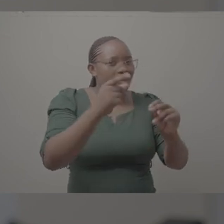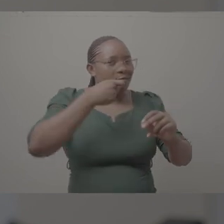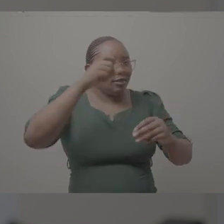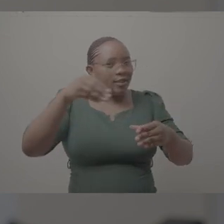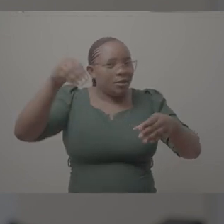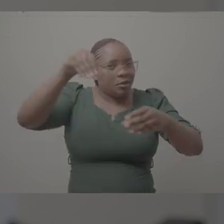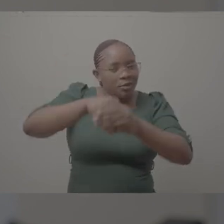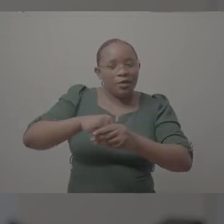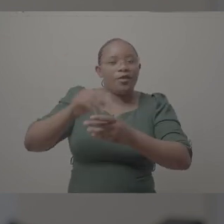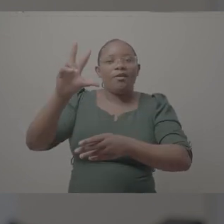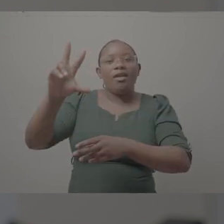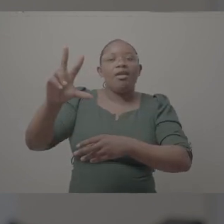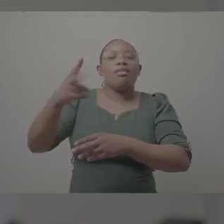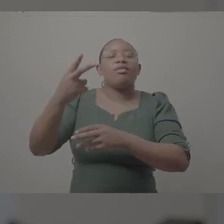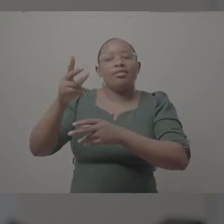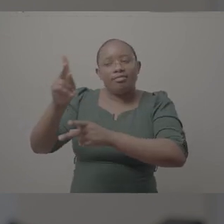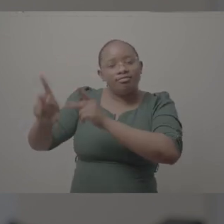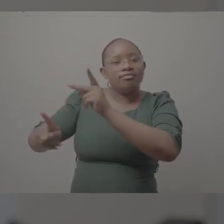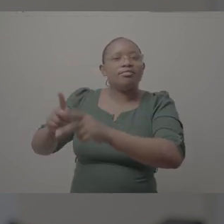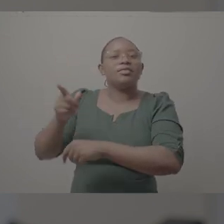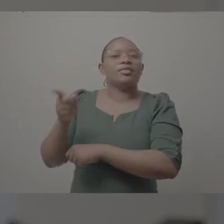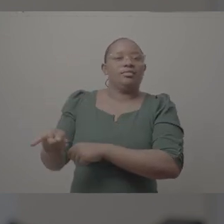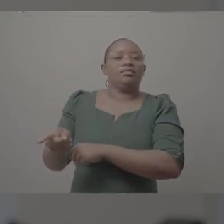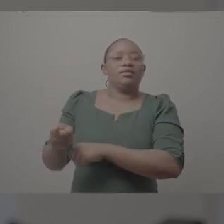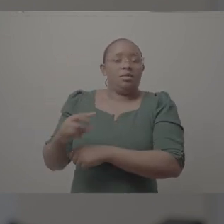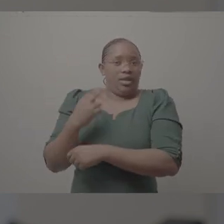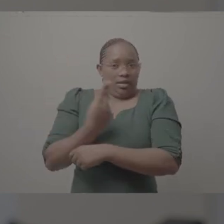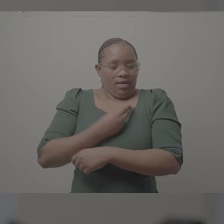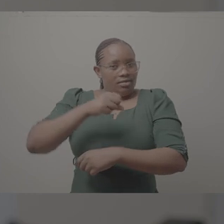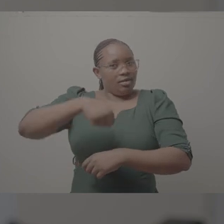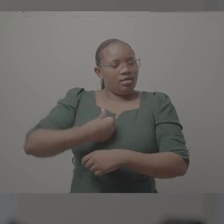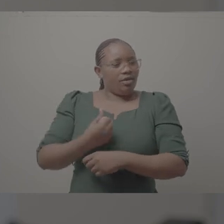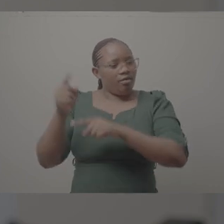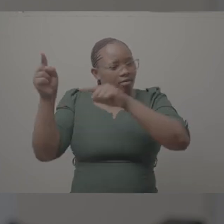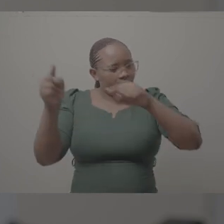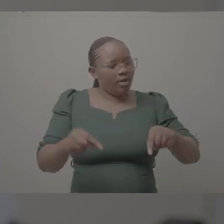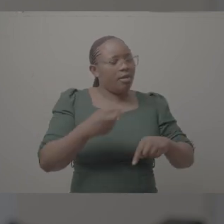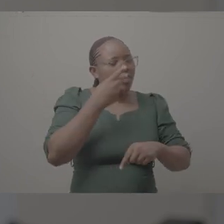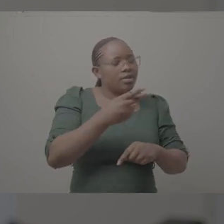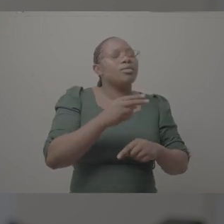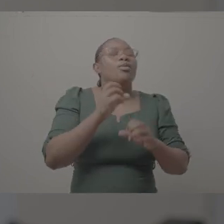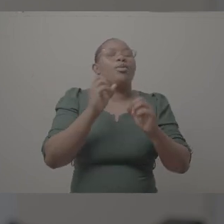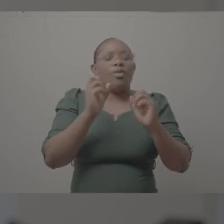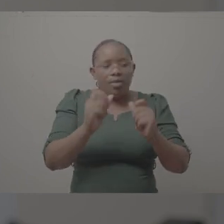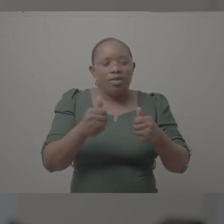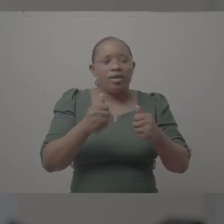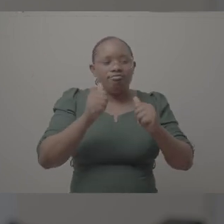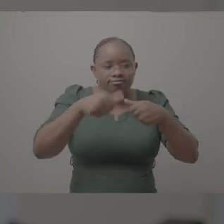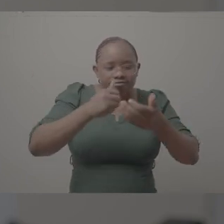without involving third parties. And third parties like ourselves come in to offer